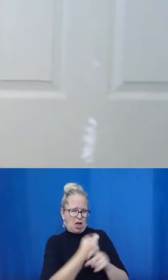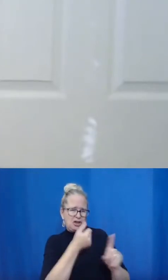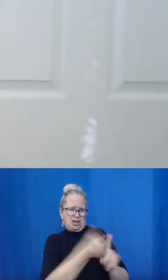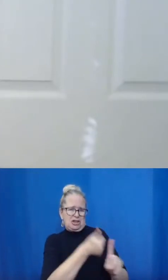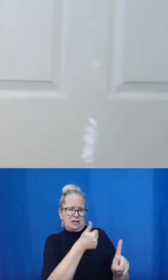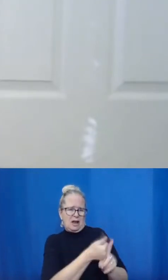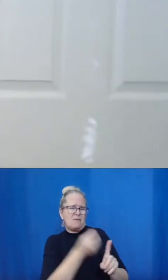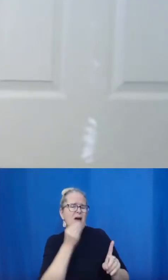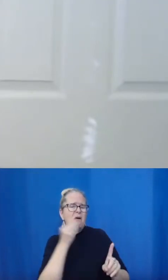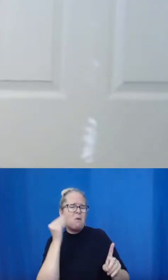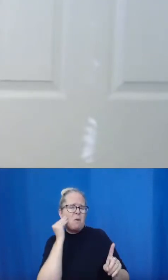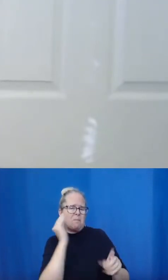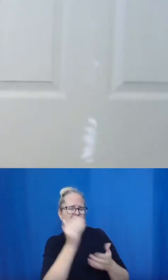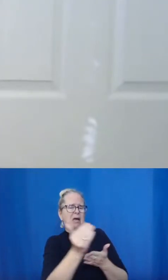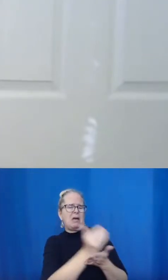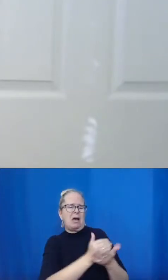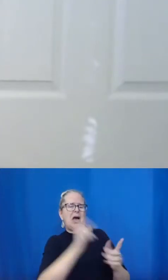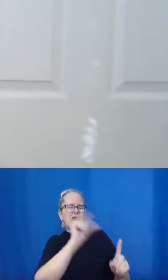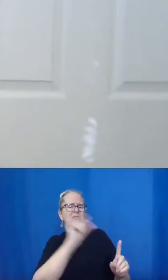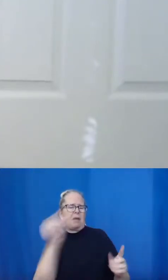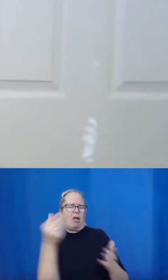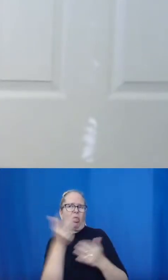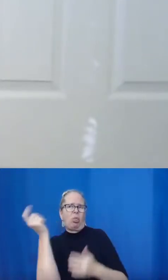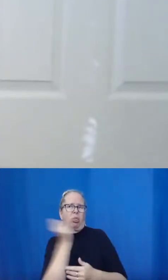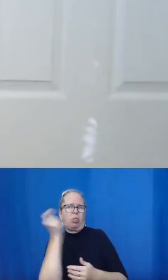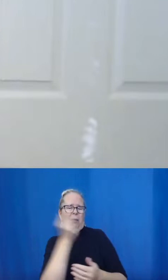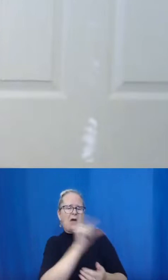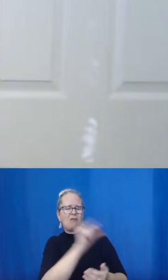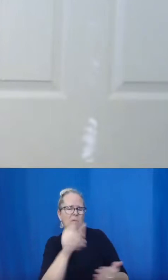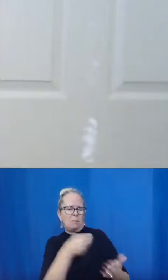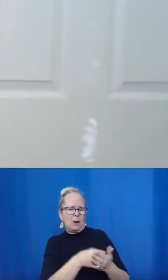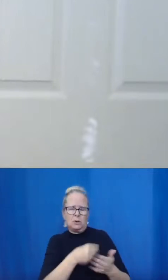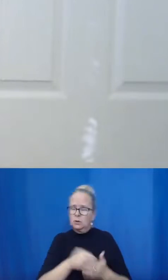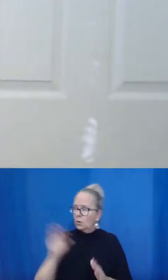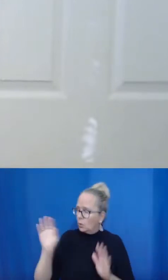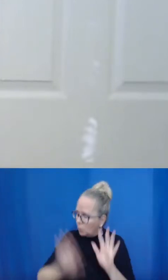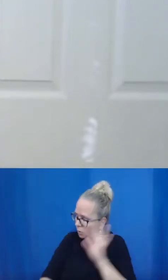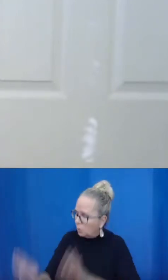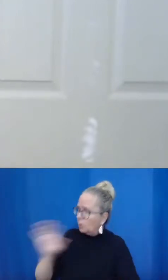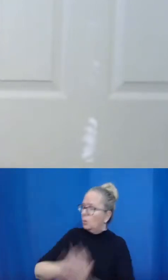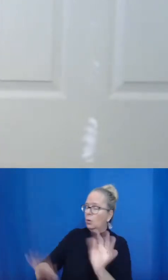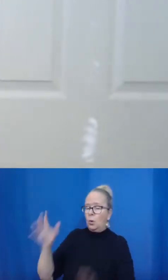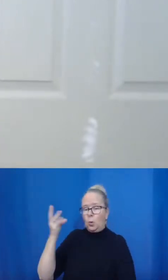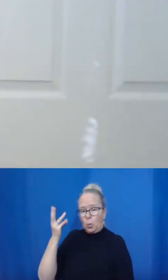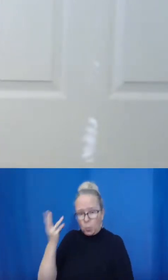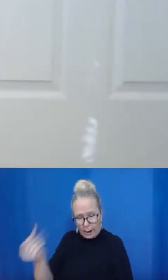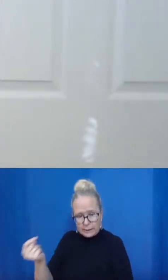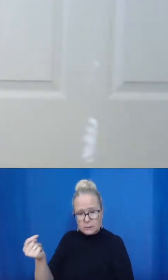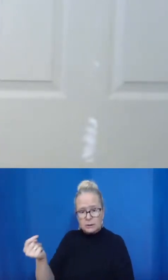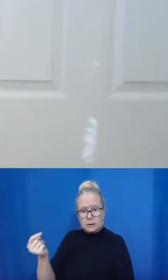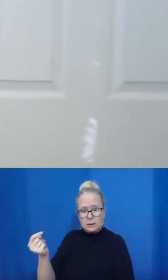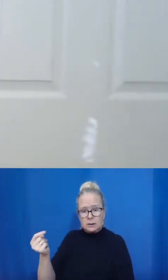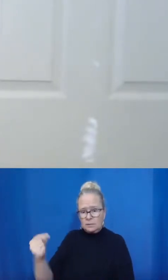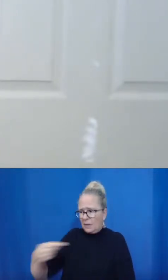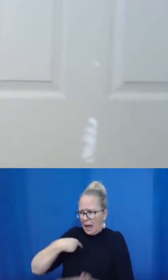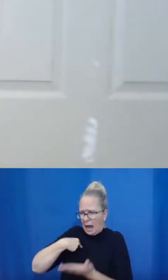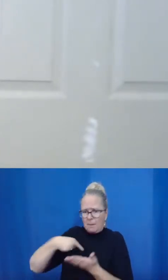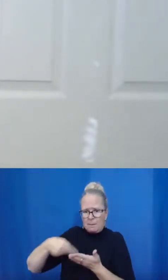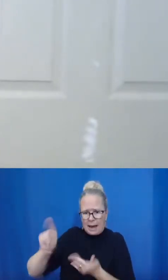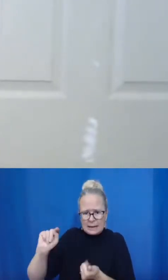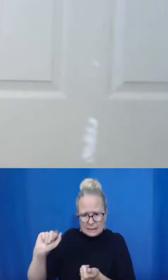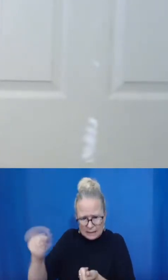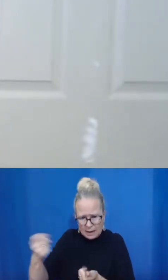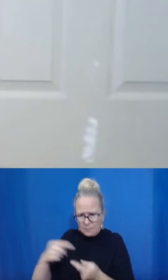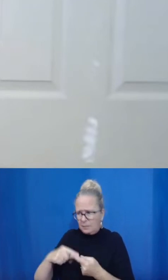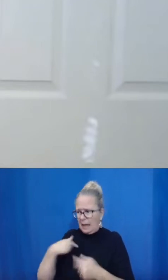I'm part of the society. So I just think there needs to be more awareness that we're here and we're